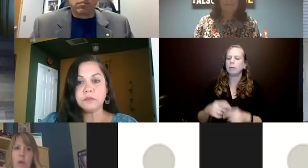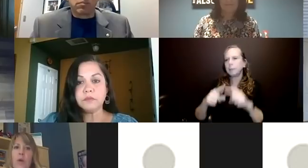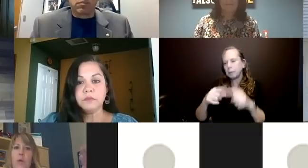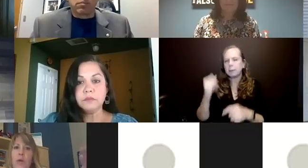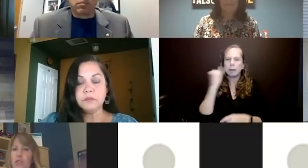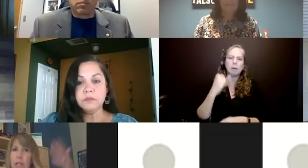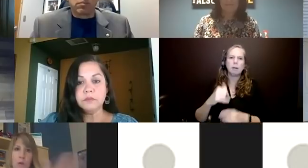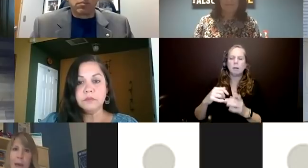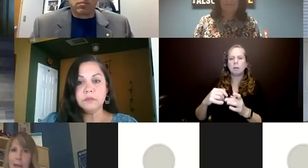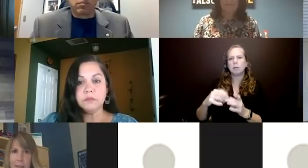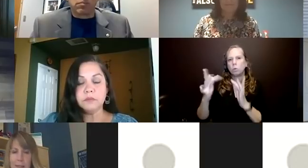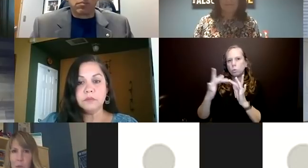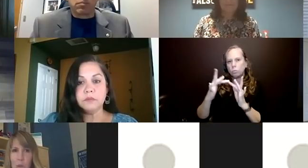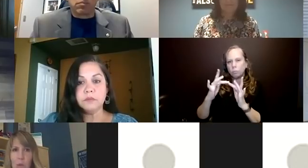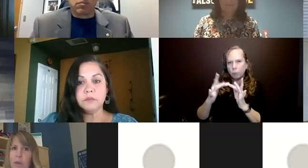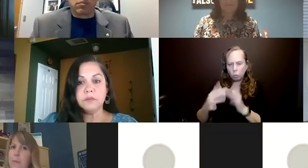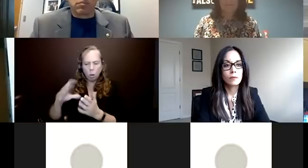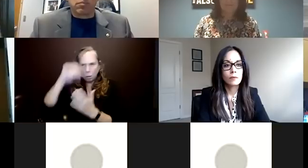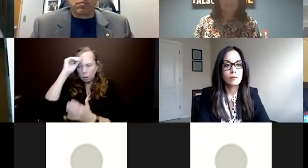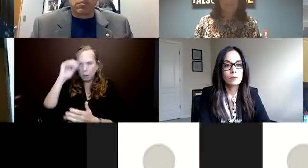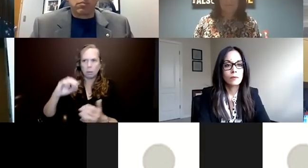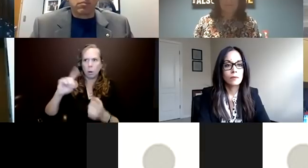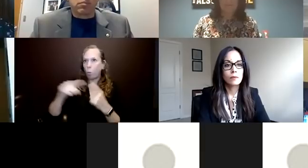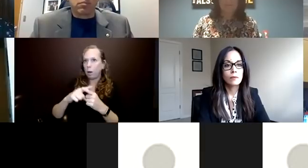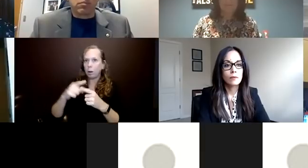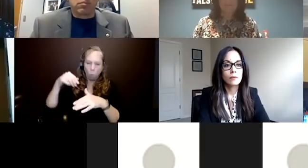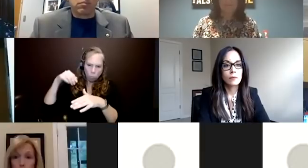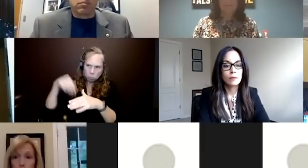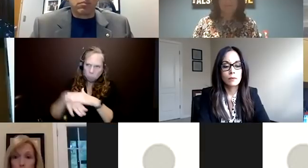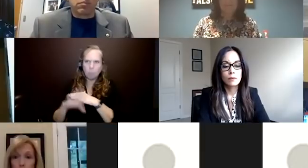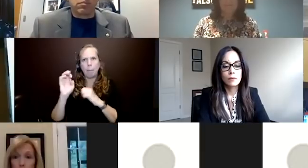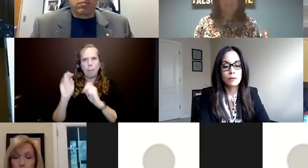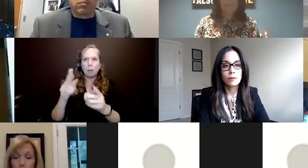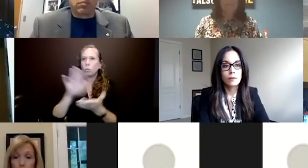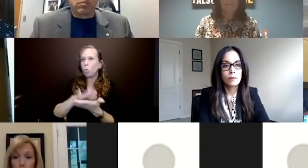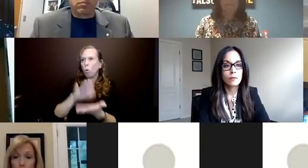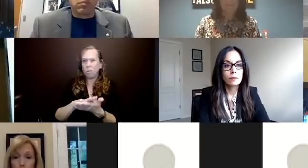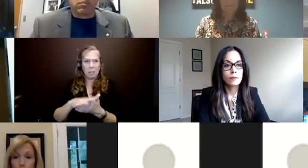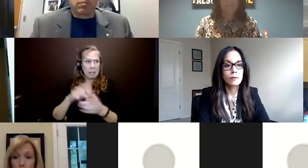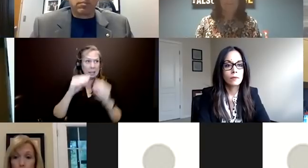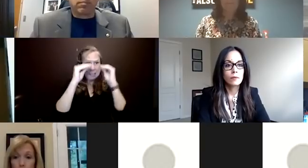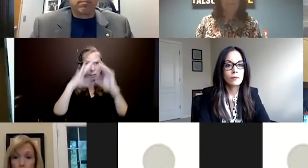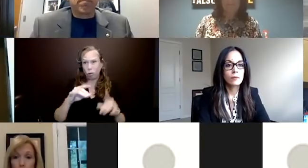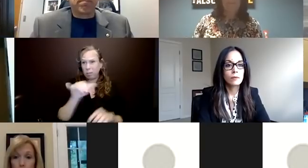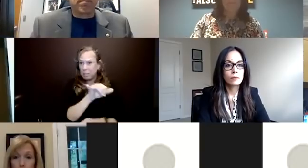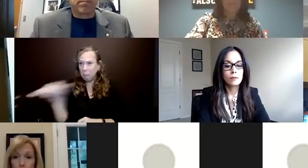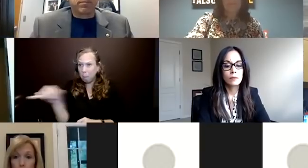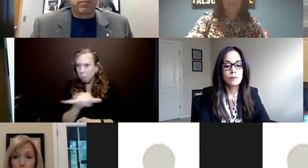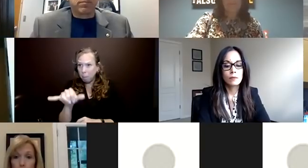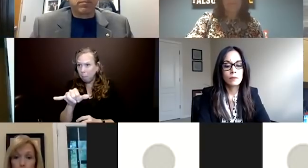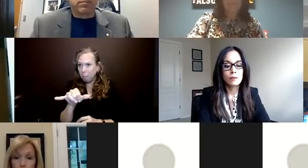teacher, when she goes back to school, will that be the same teacher? And I think that's coming more from the elementary level.